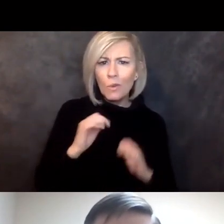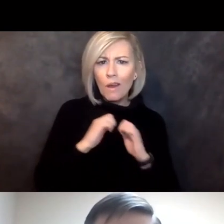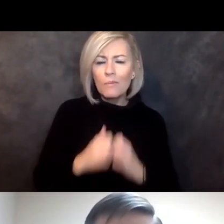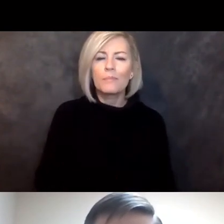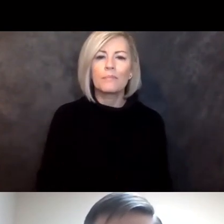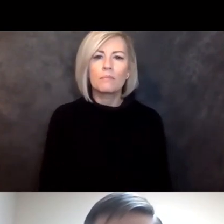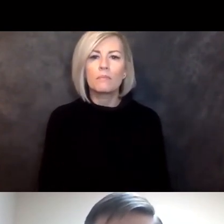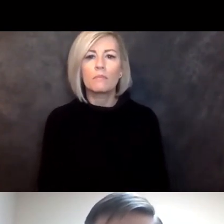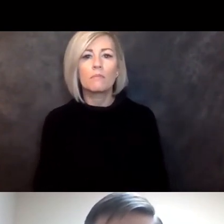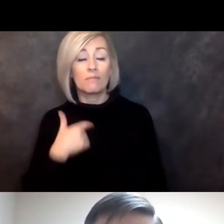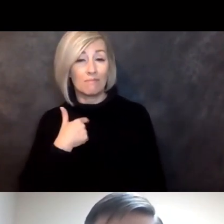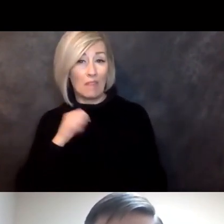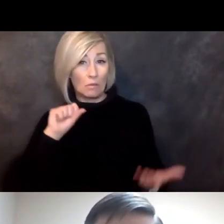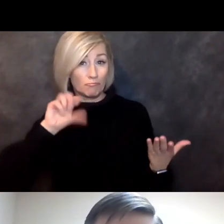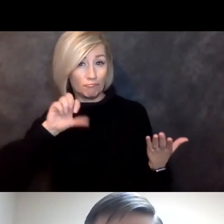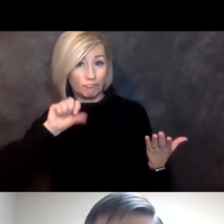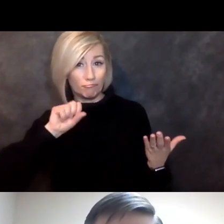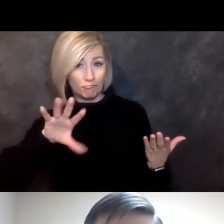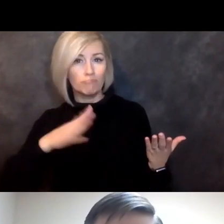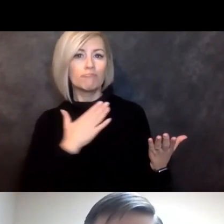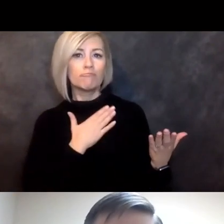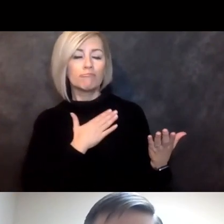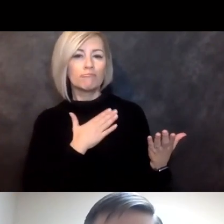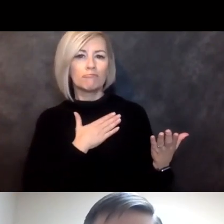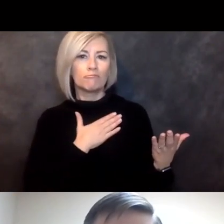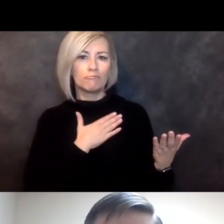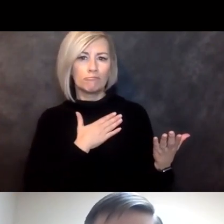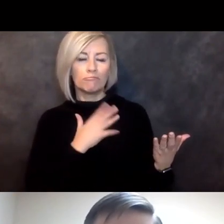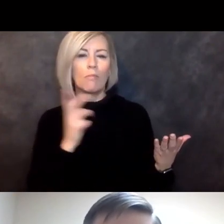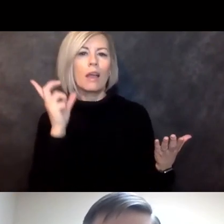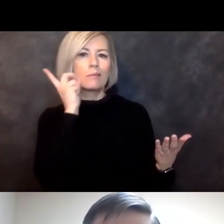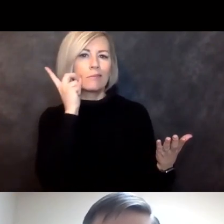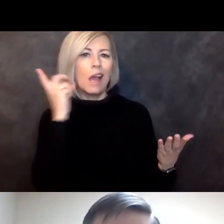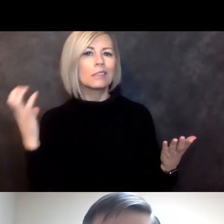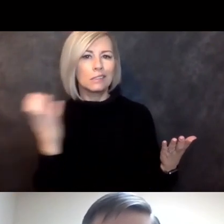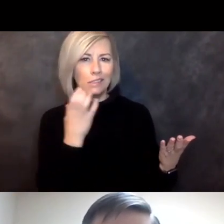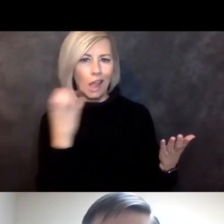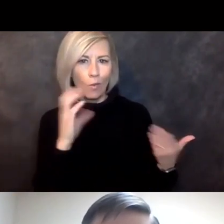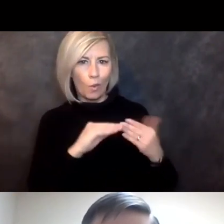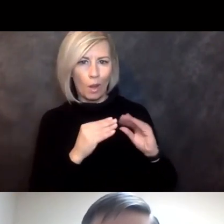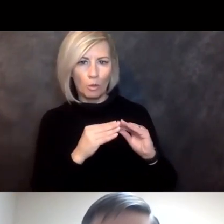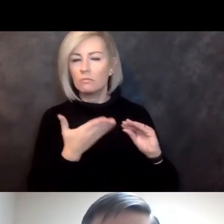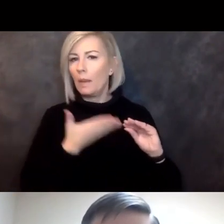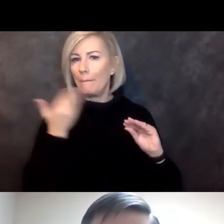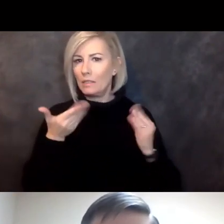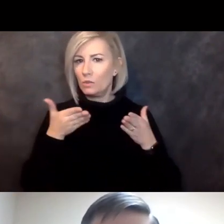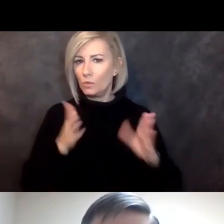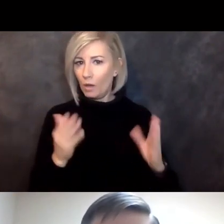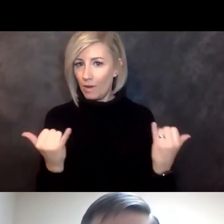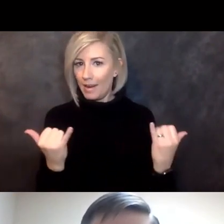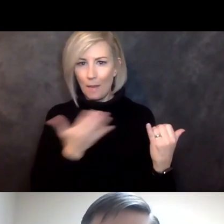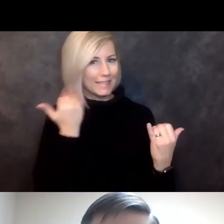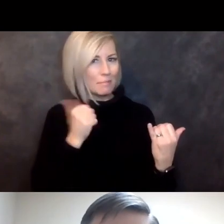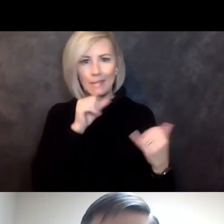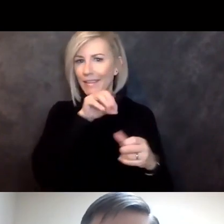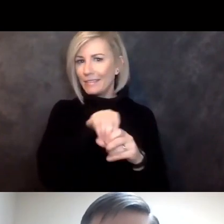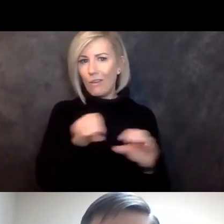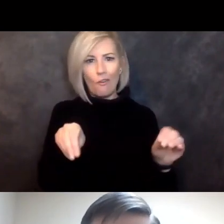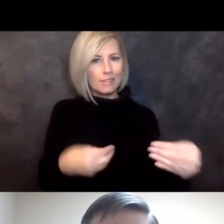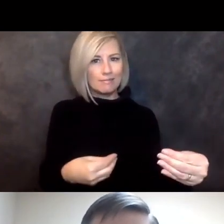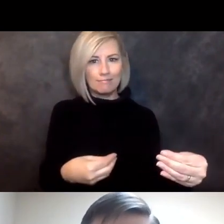I'm going to give out my cell phone number, which is the best way right now because I'm not in the office